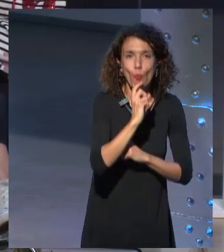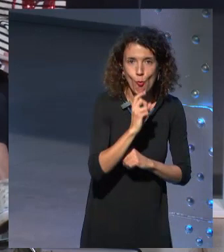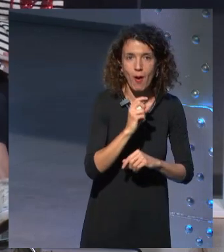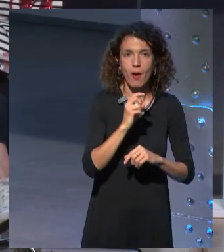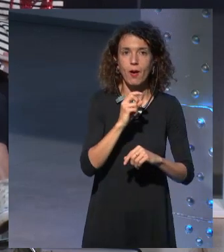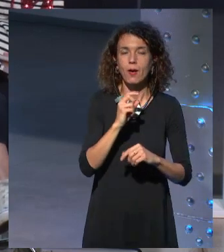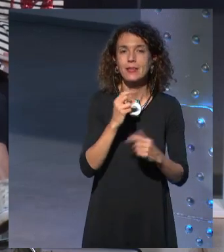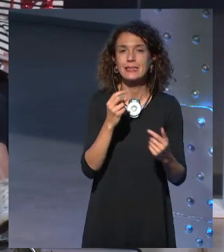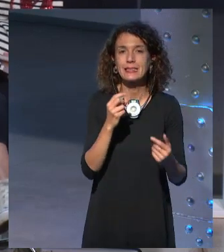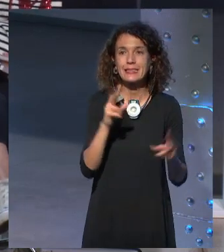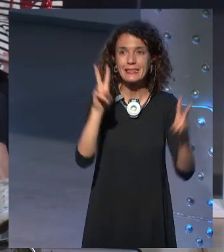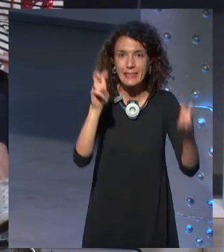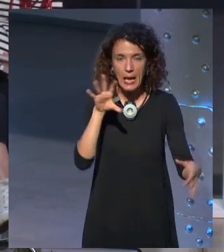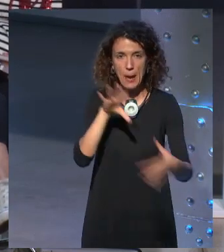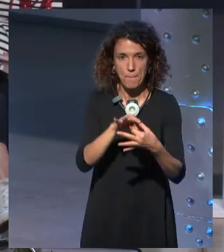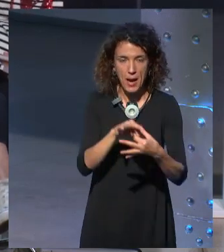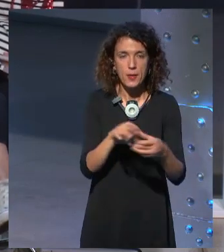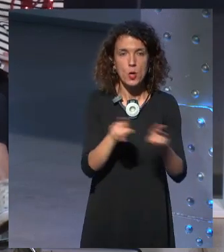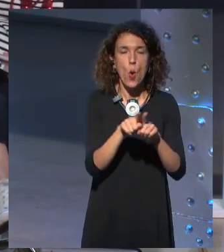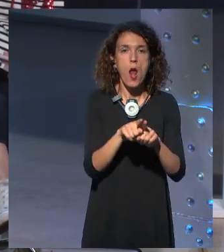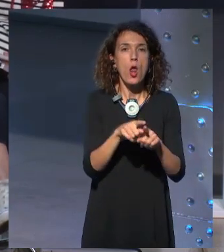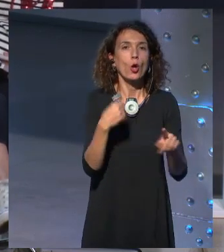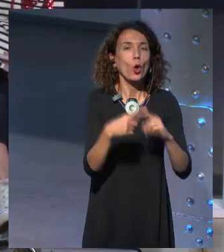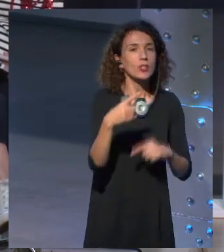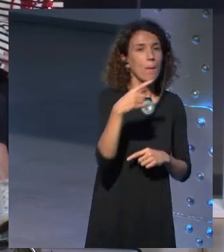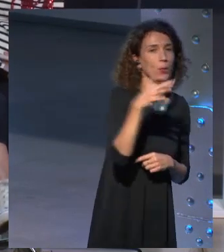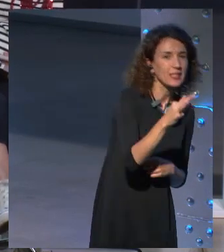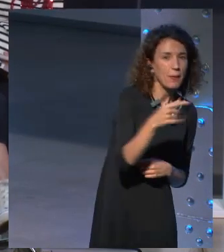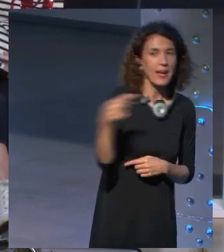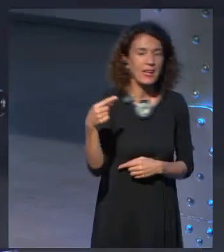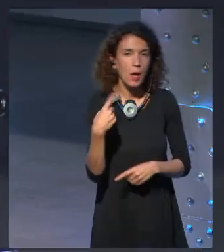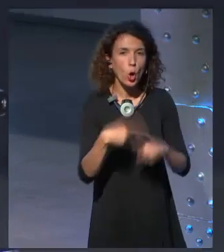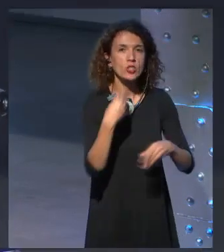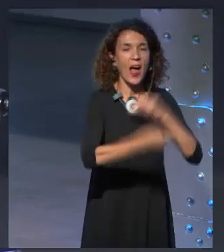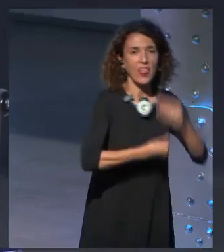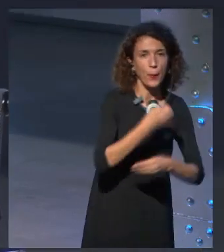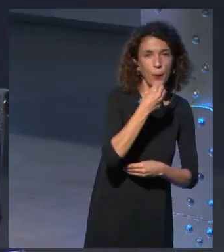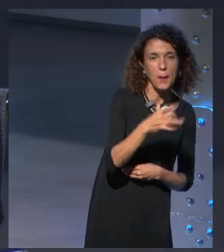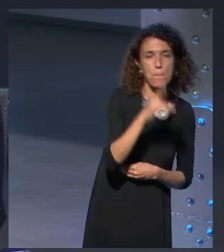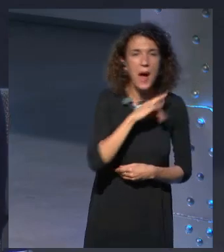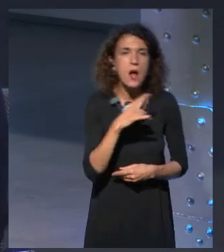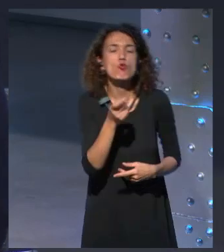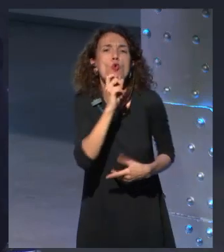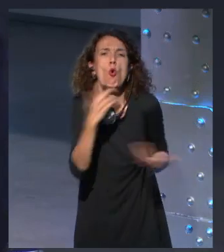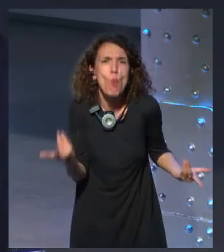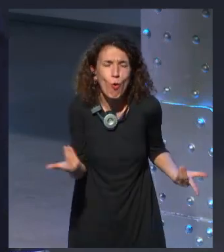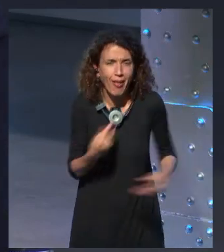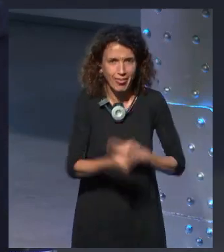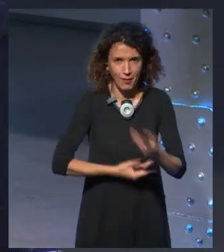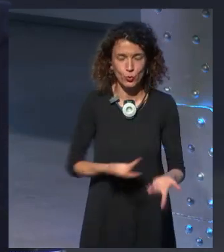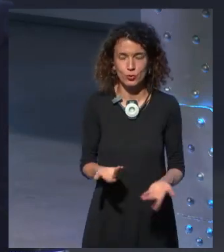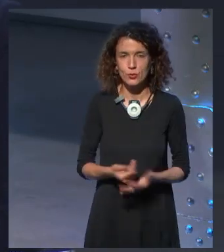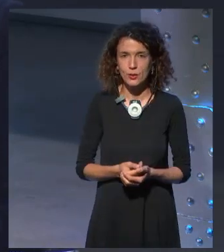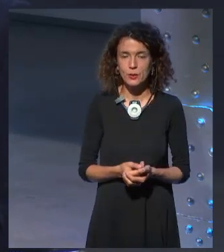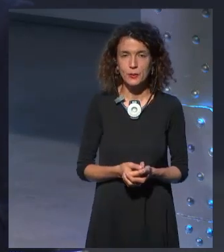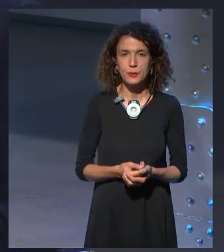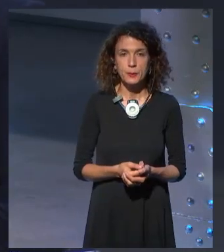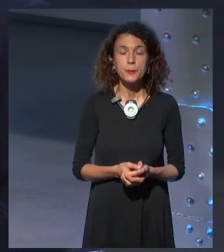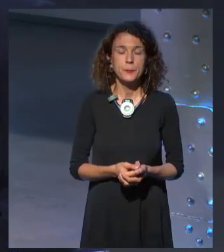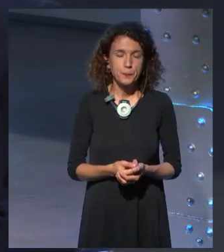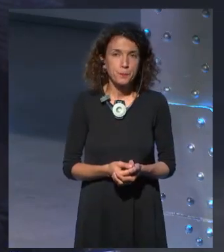perception about the good things or the cautions that we should take? And I